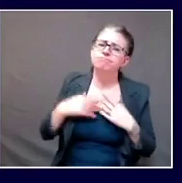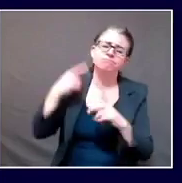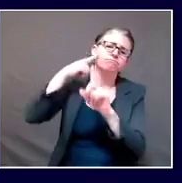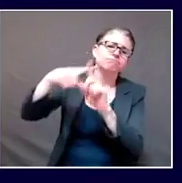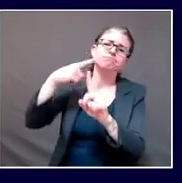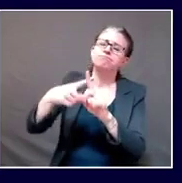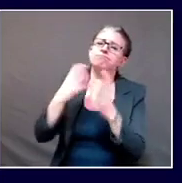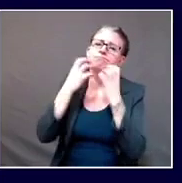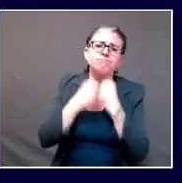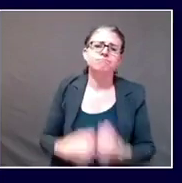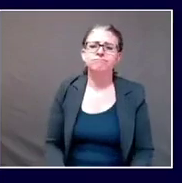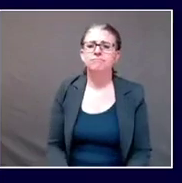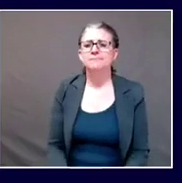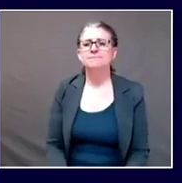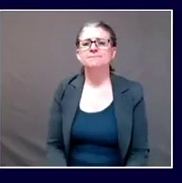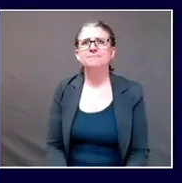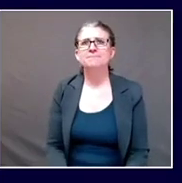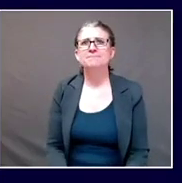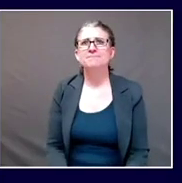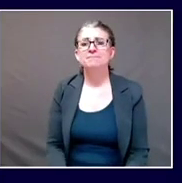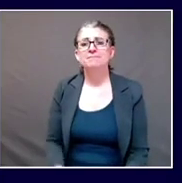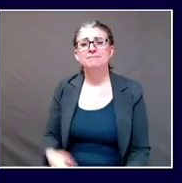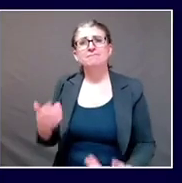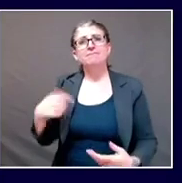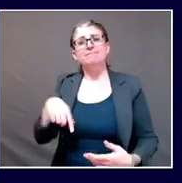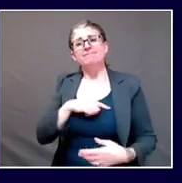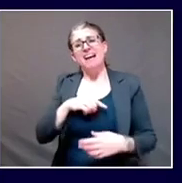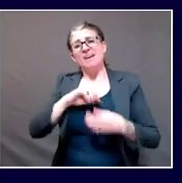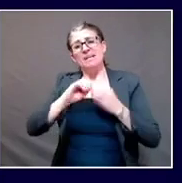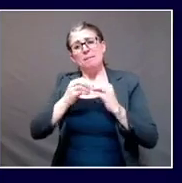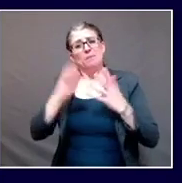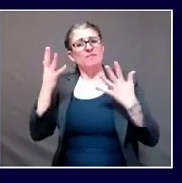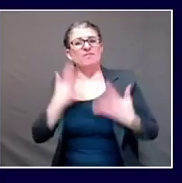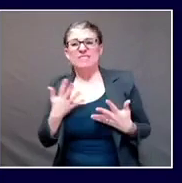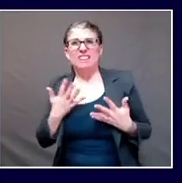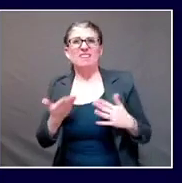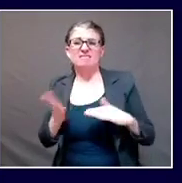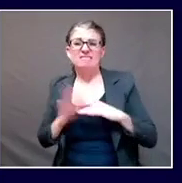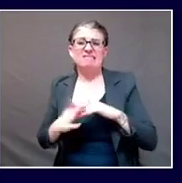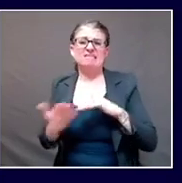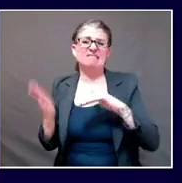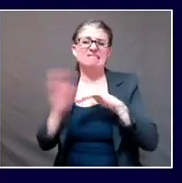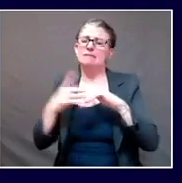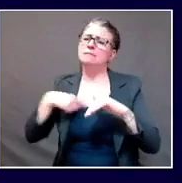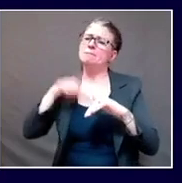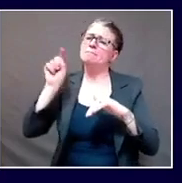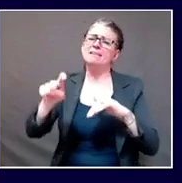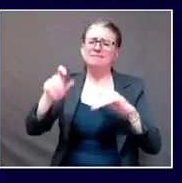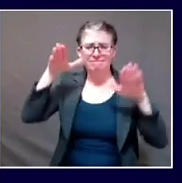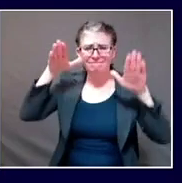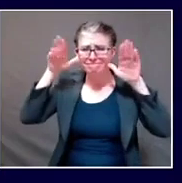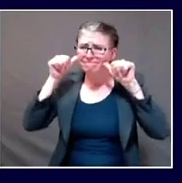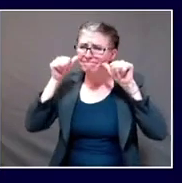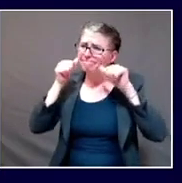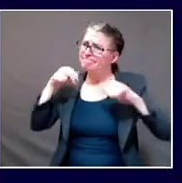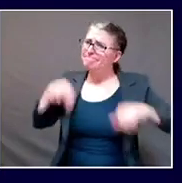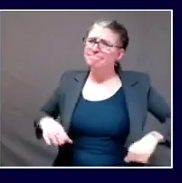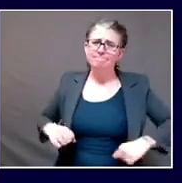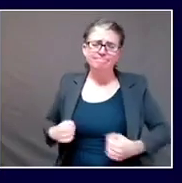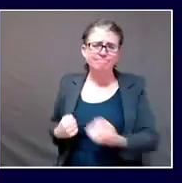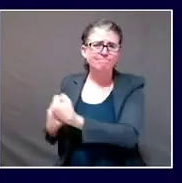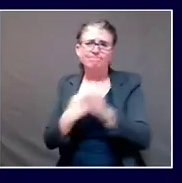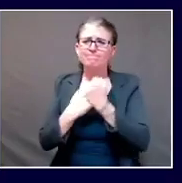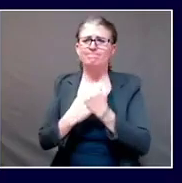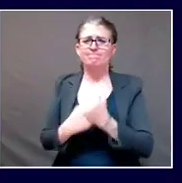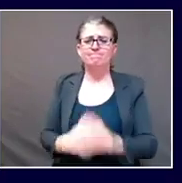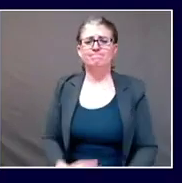goodwill as anything else in the state of Maine these last nine months. Thank you. I'm going to turn it over to